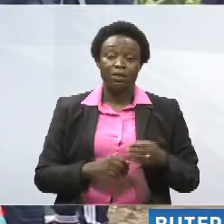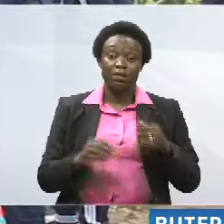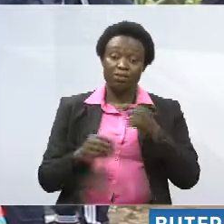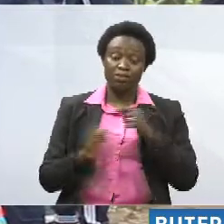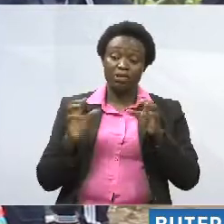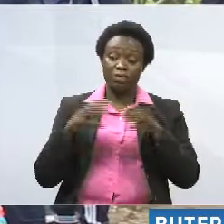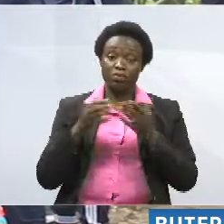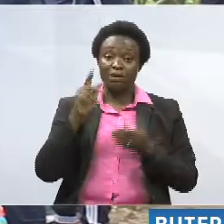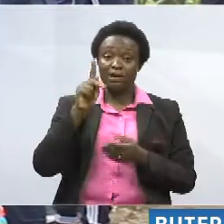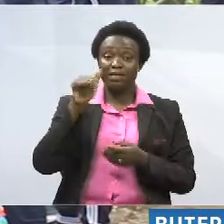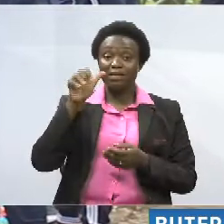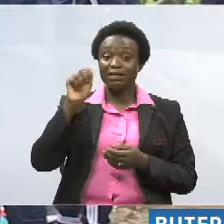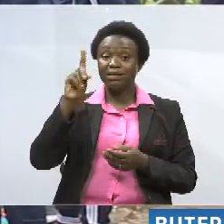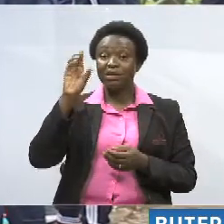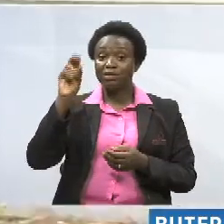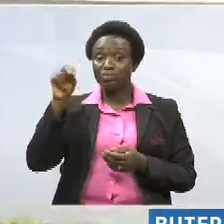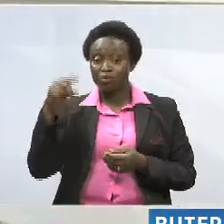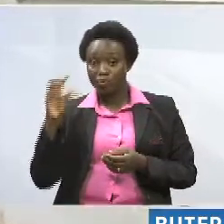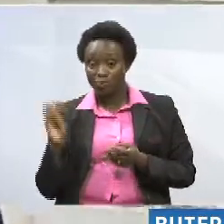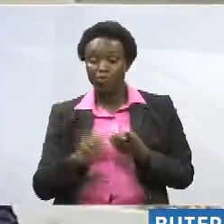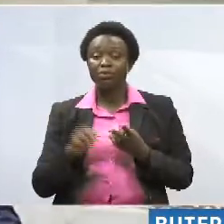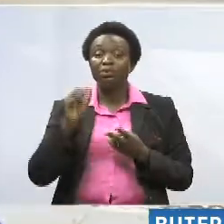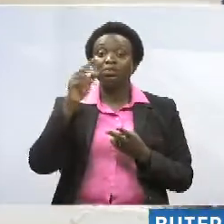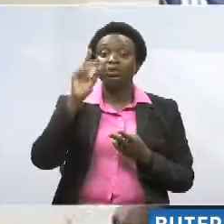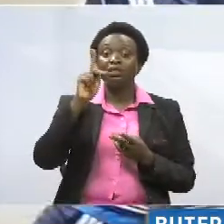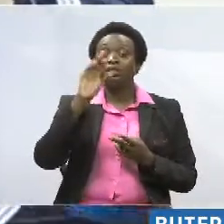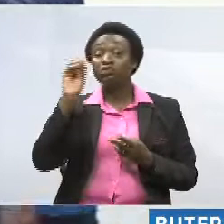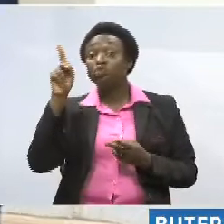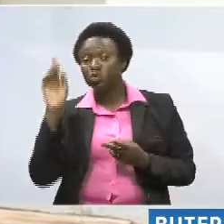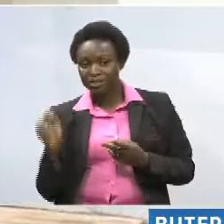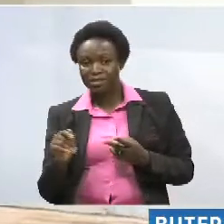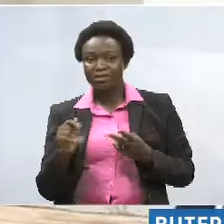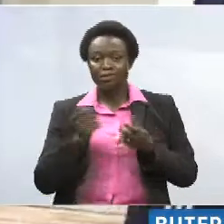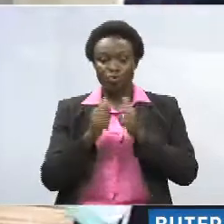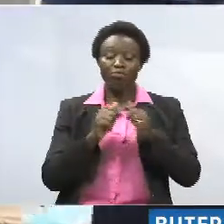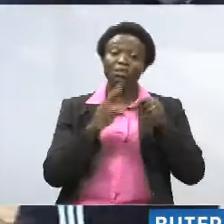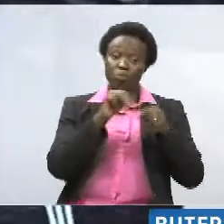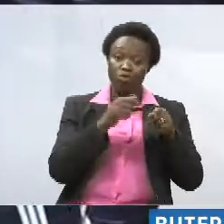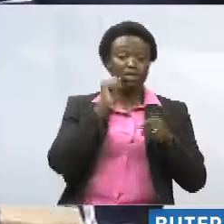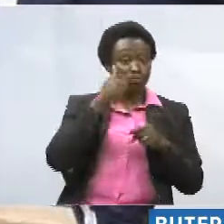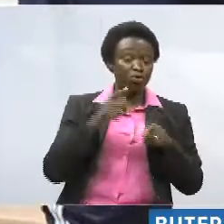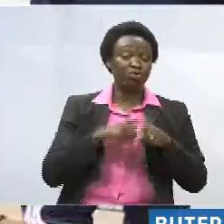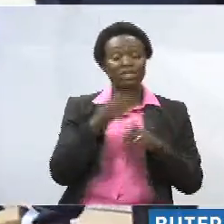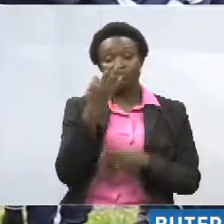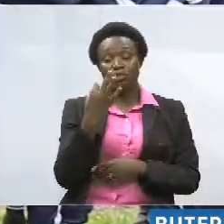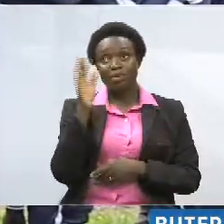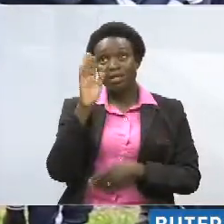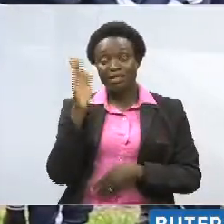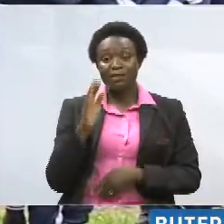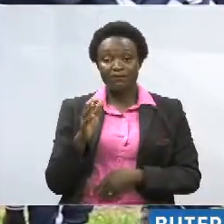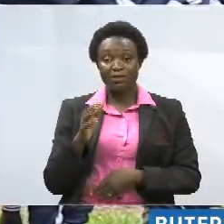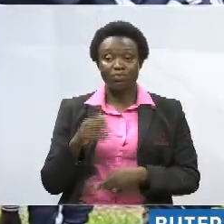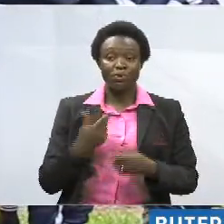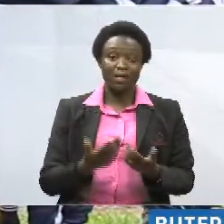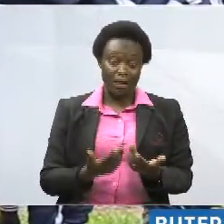ne ttiimu okuli Kyaddondo, kkooki ne Bugerere era egenda kugulawo ng'ettunka ne kkooki olunaku olw'enkya ku ssaawa 9 ez'emisana era ng'omupiira